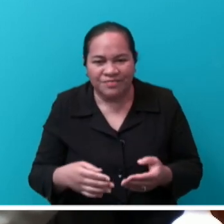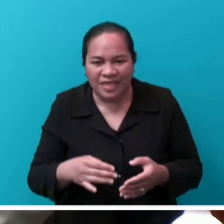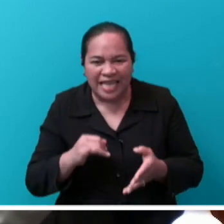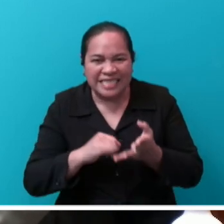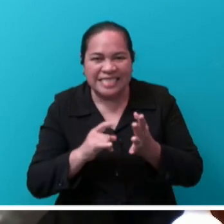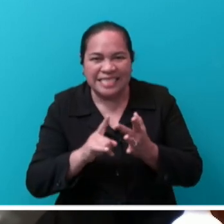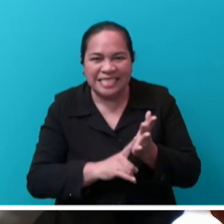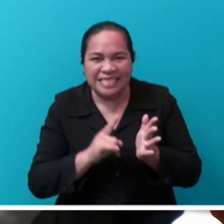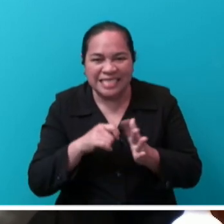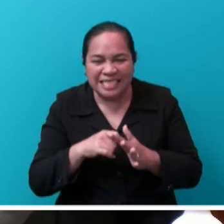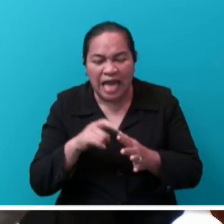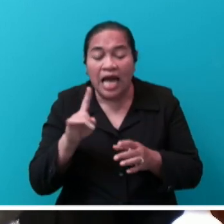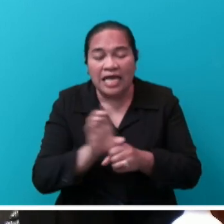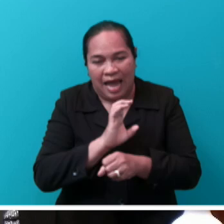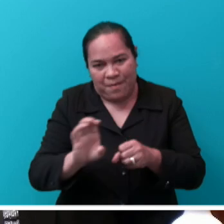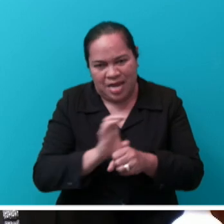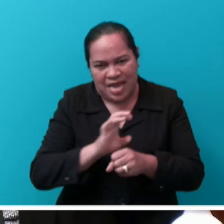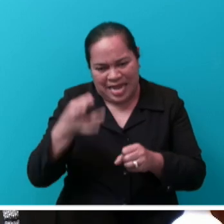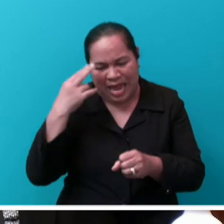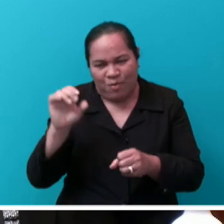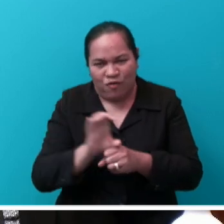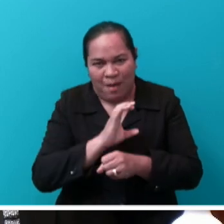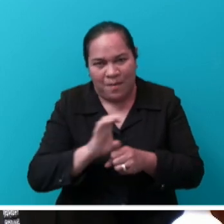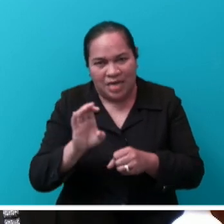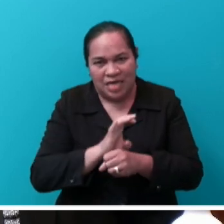It's a company that